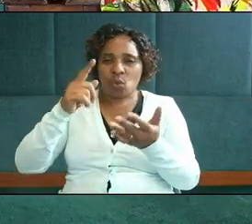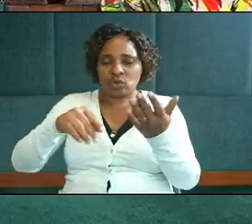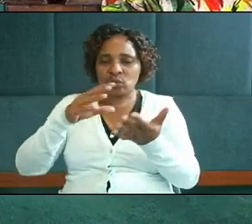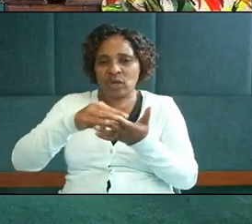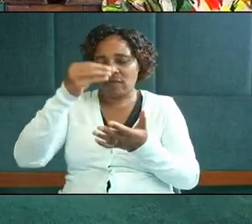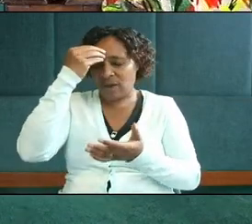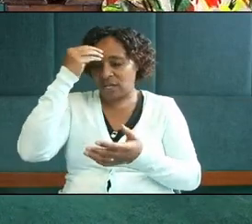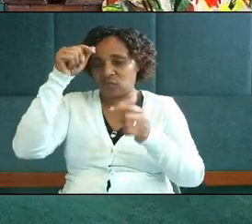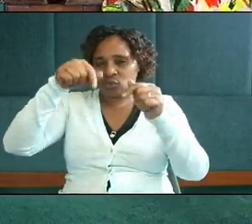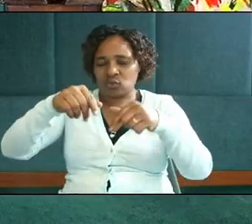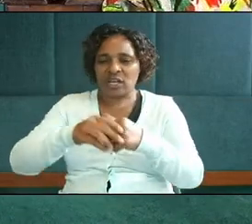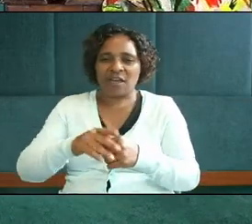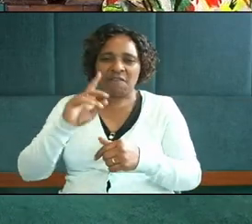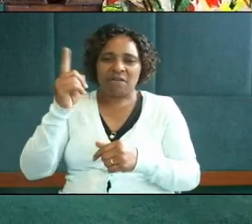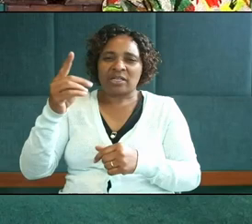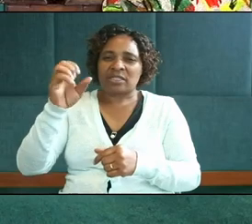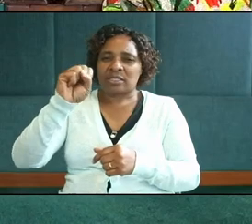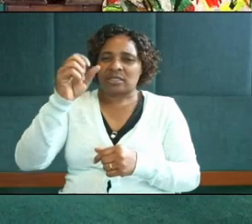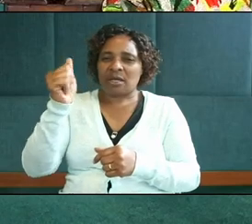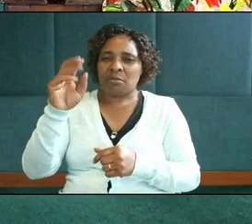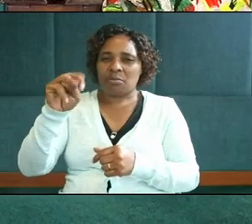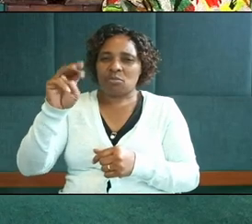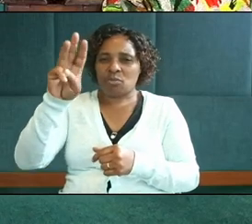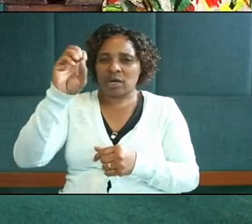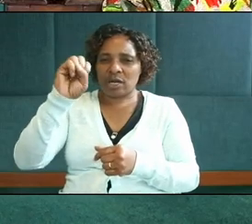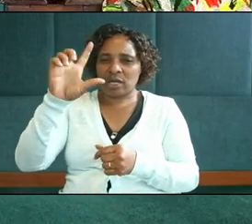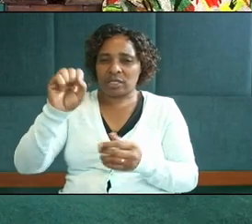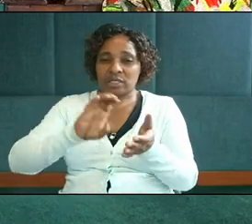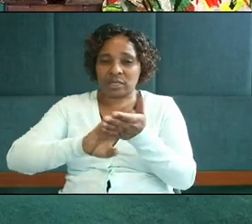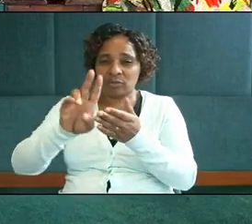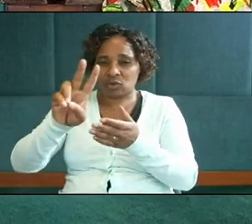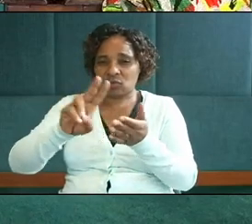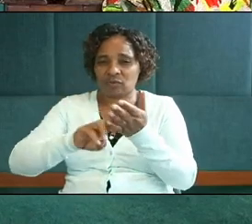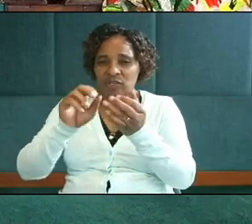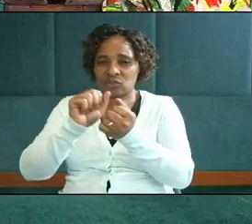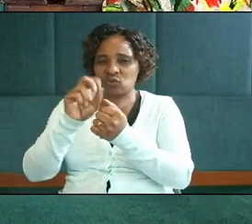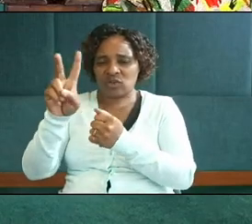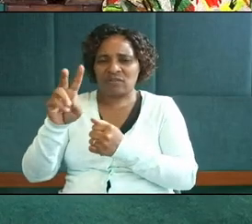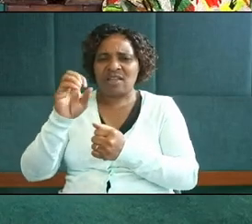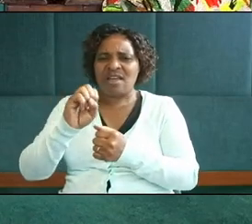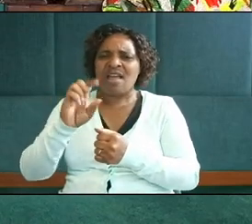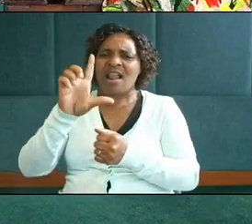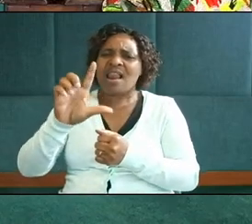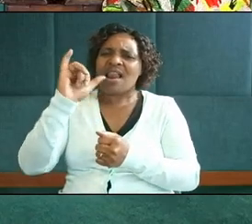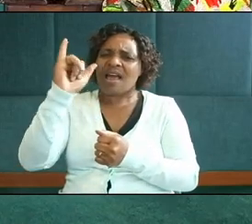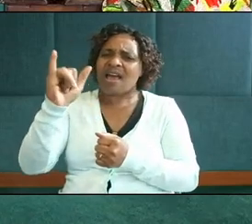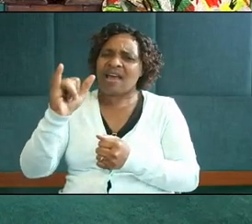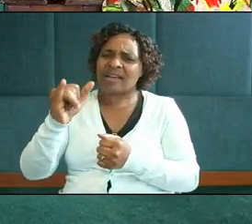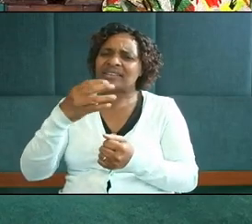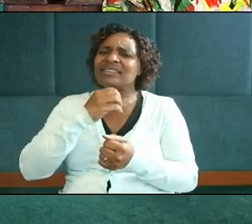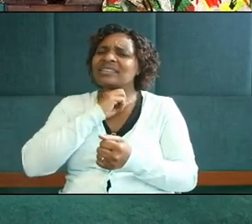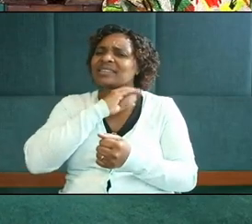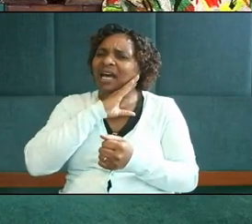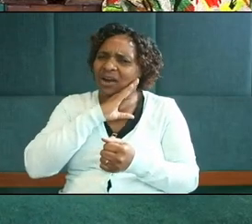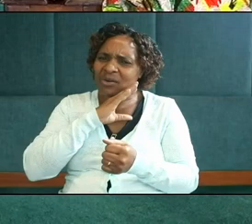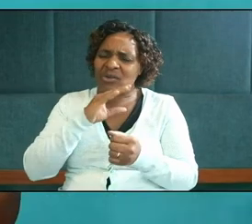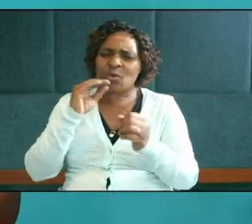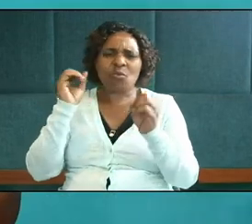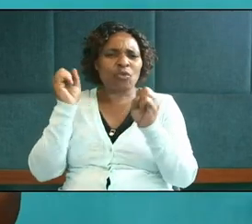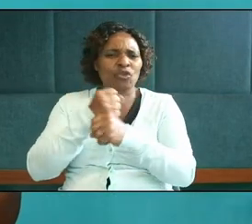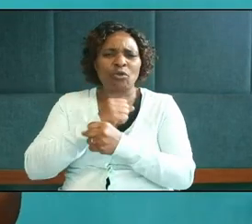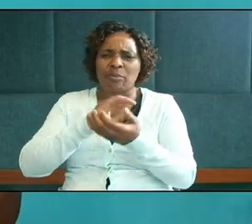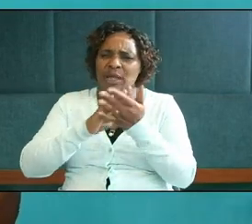on 1 Samuel 2, 12, where it says that Eli's sons were scoundrels. They had no regard for the